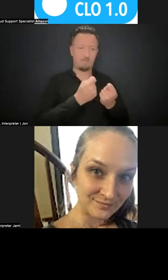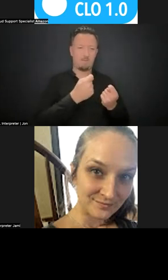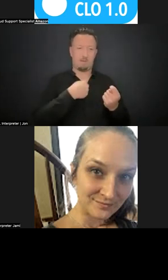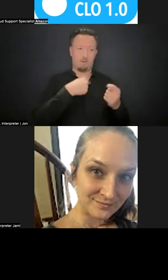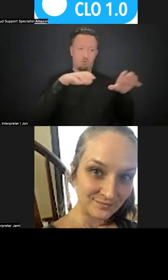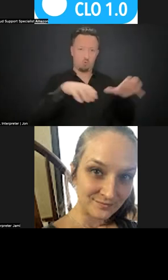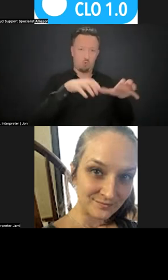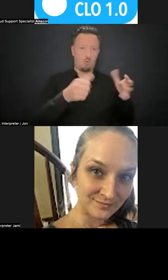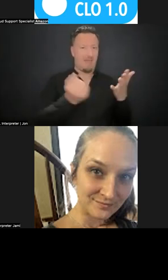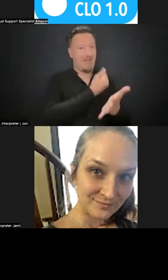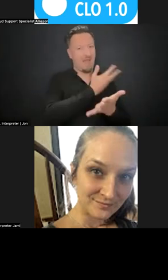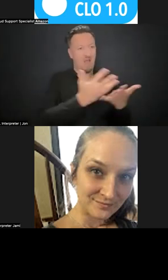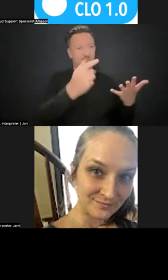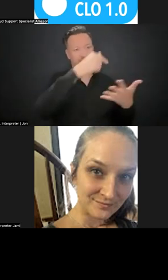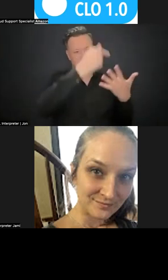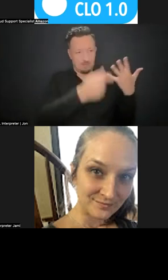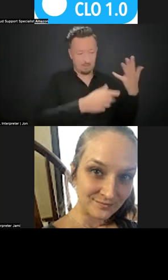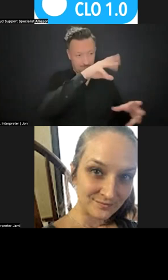data center space?